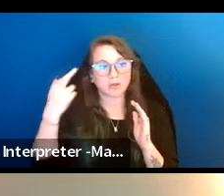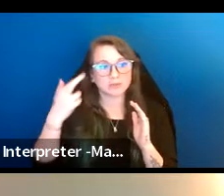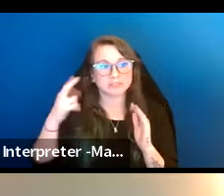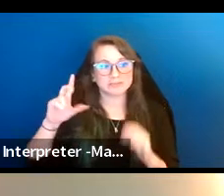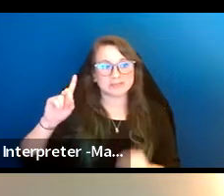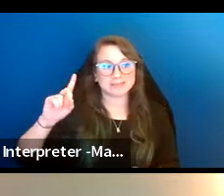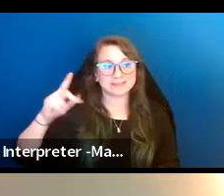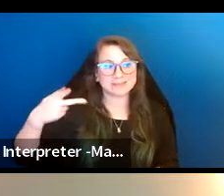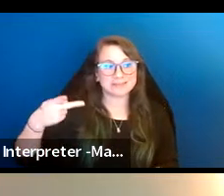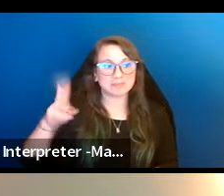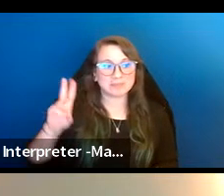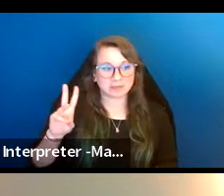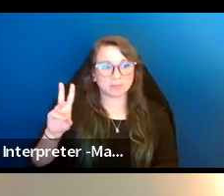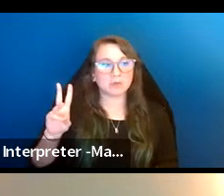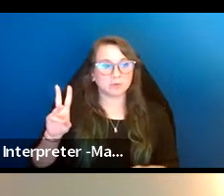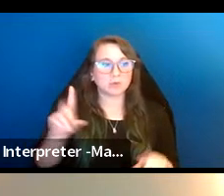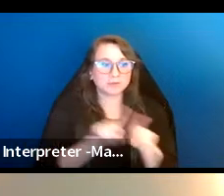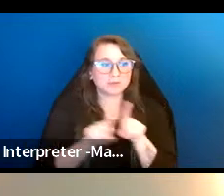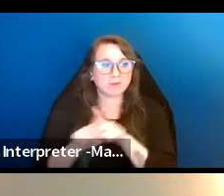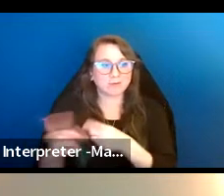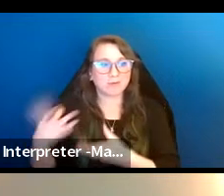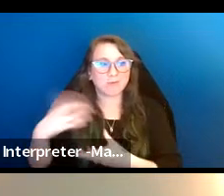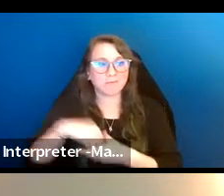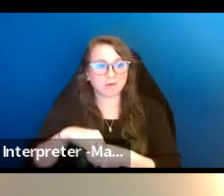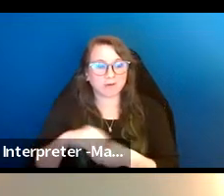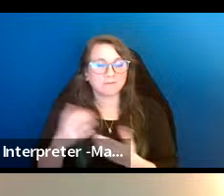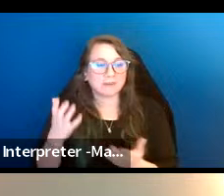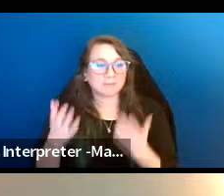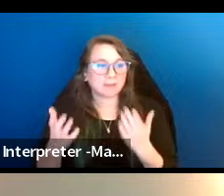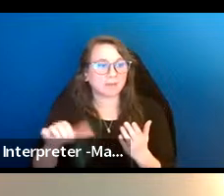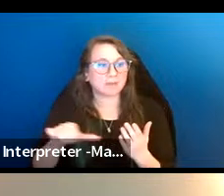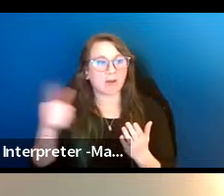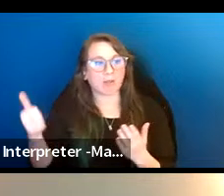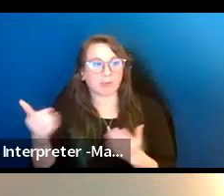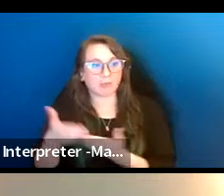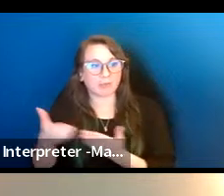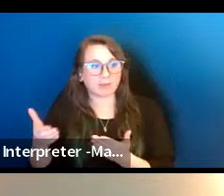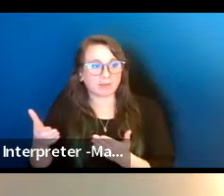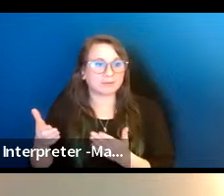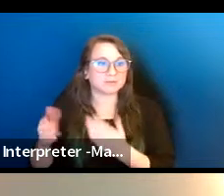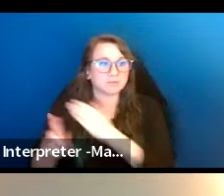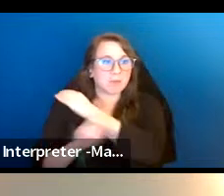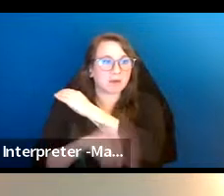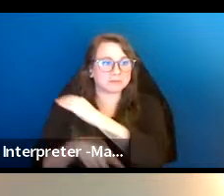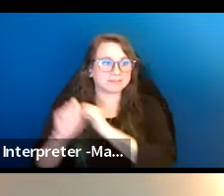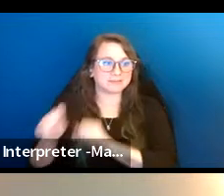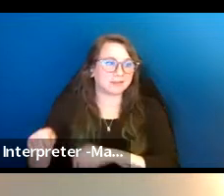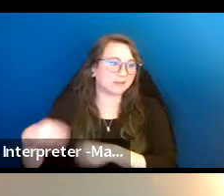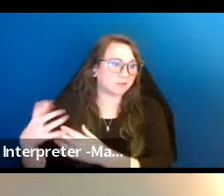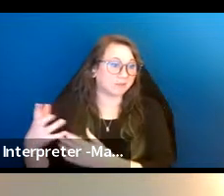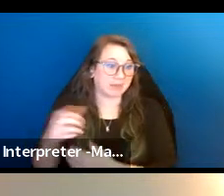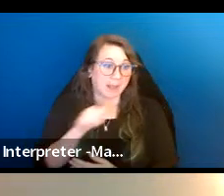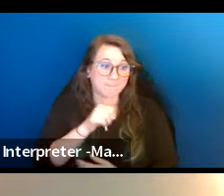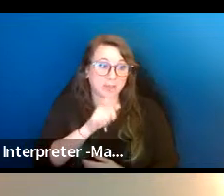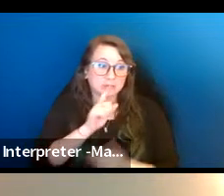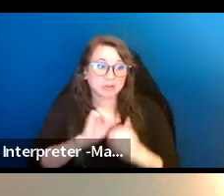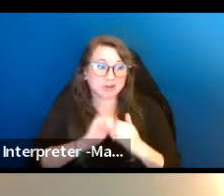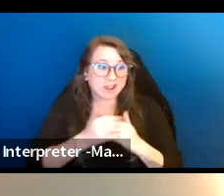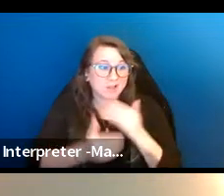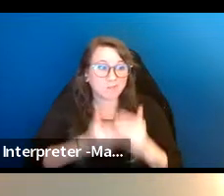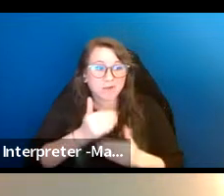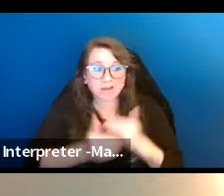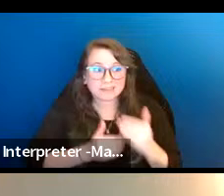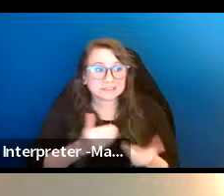DPW is also involved, because there may be other remedies that they can take from there. I'm not sure on how the process goes,